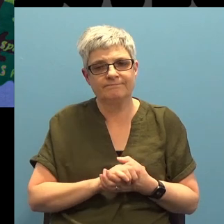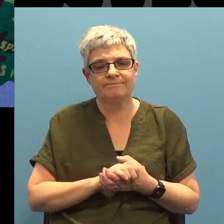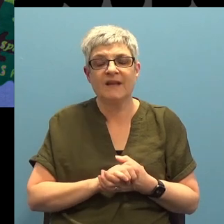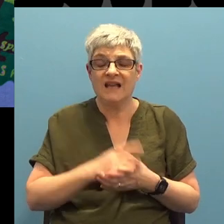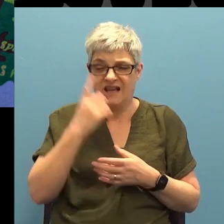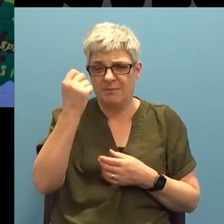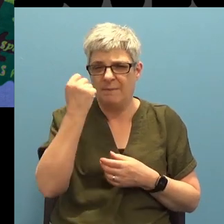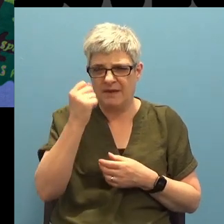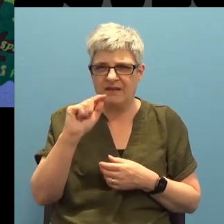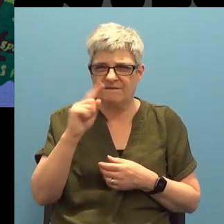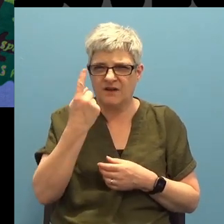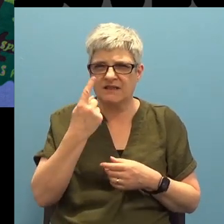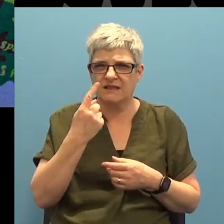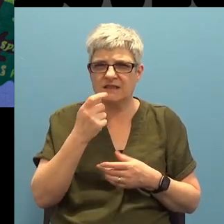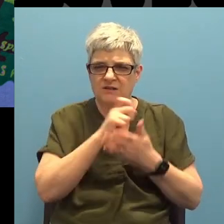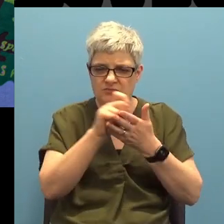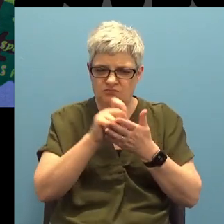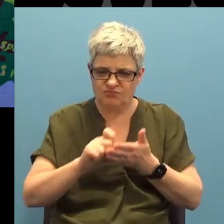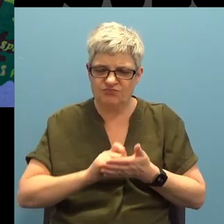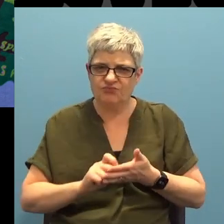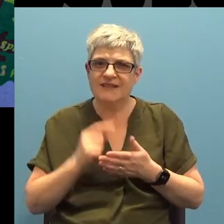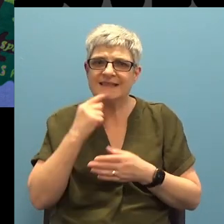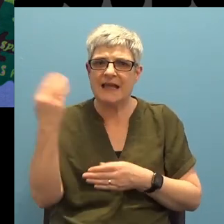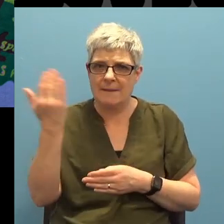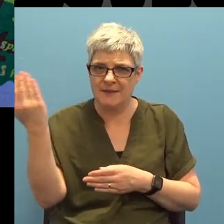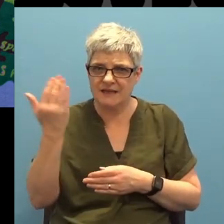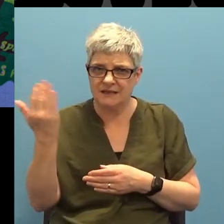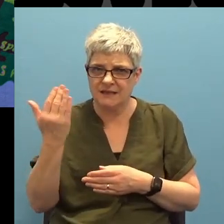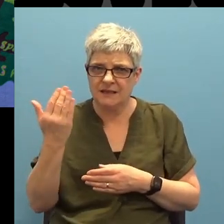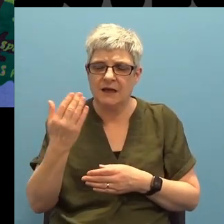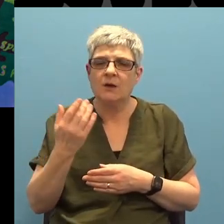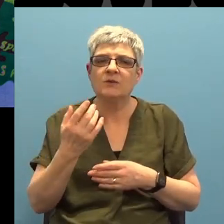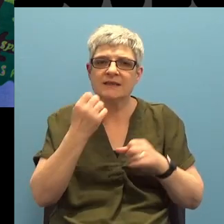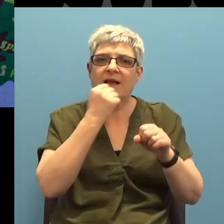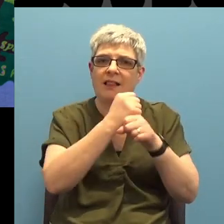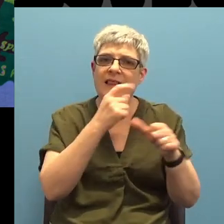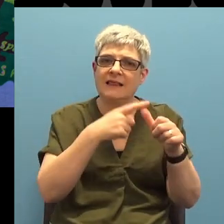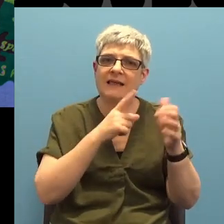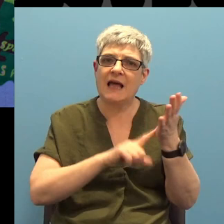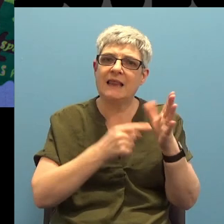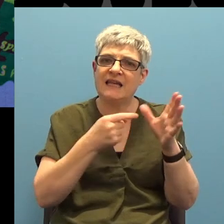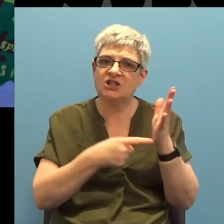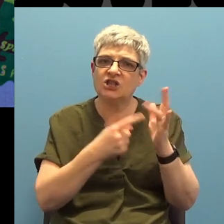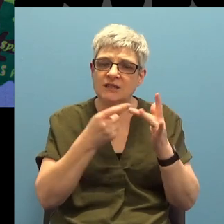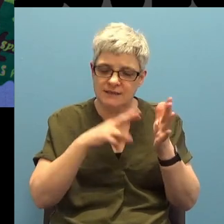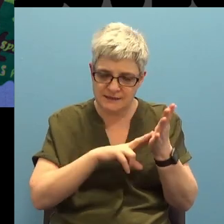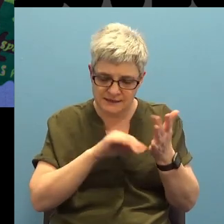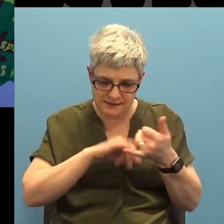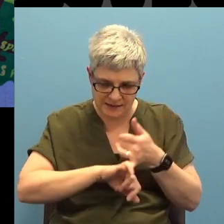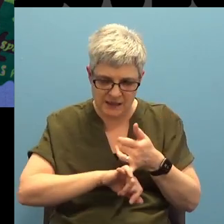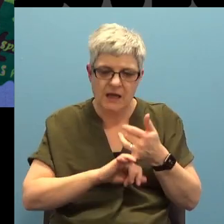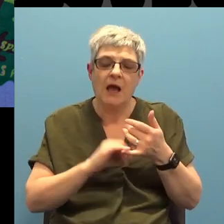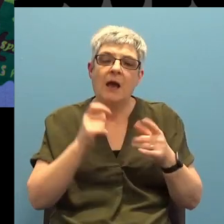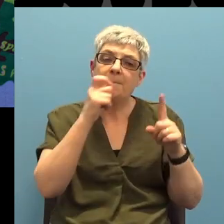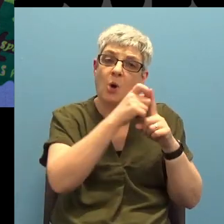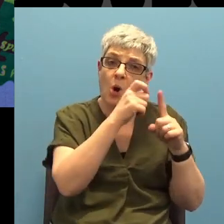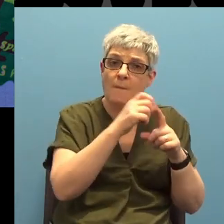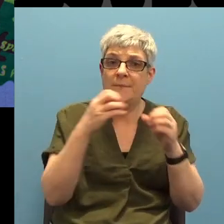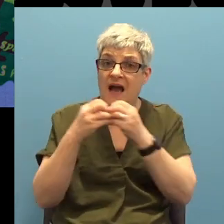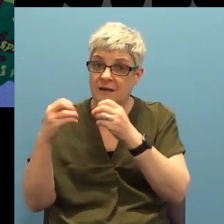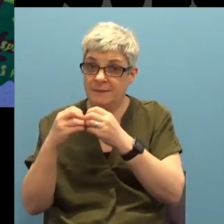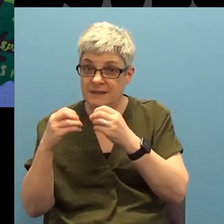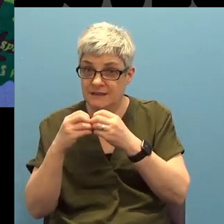I remember the first sermon I ever wrote was in Galatians 2, and Paul and Barnabas are heading out to preach to the Gentiles, and they go to the